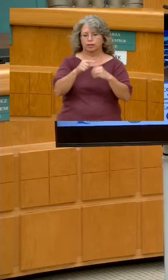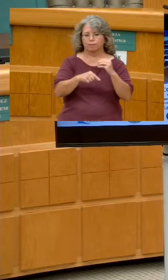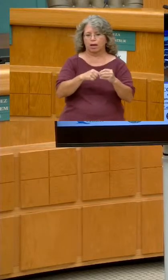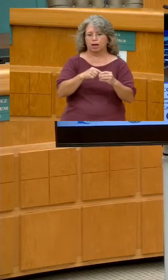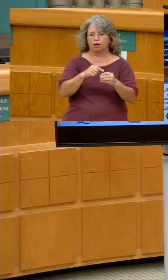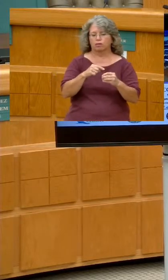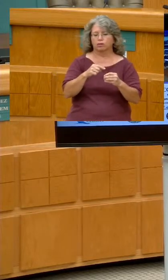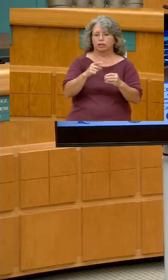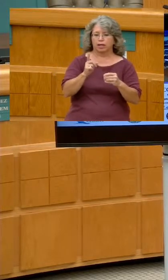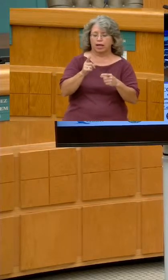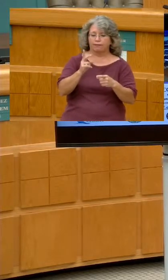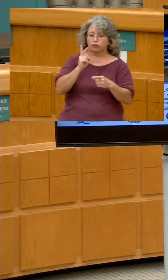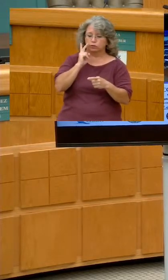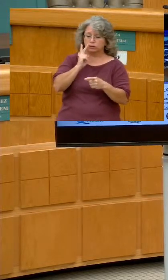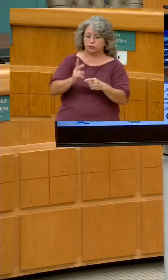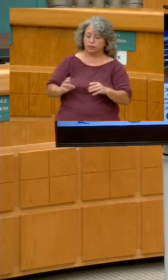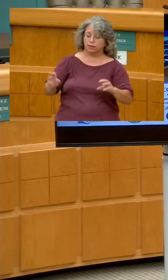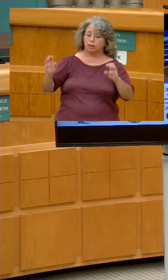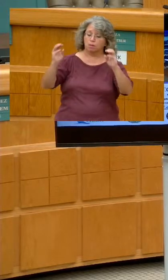more, are you seeing it more